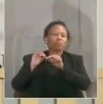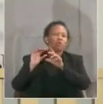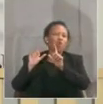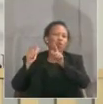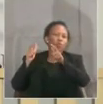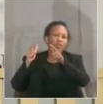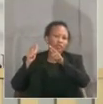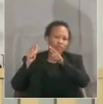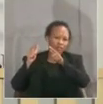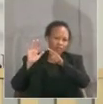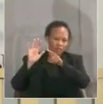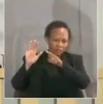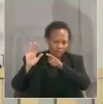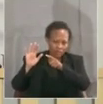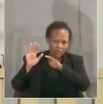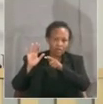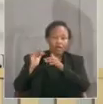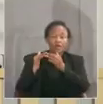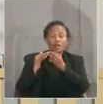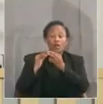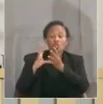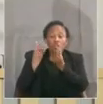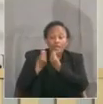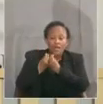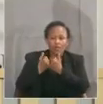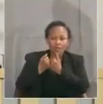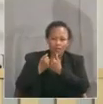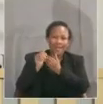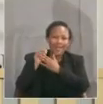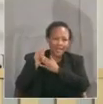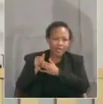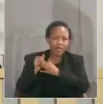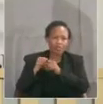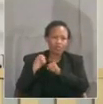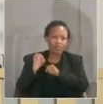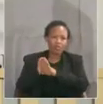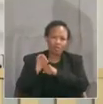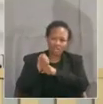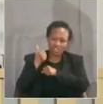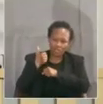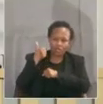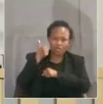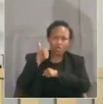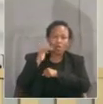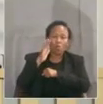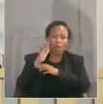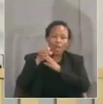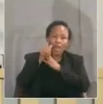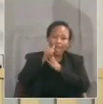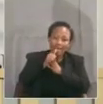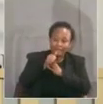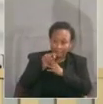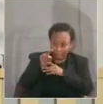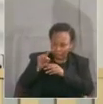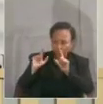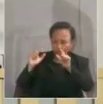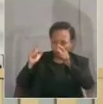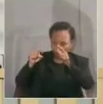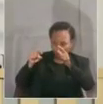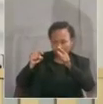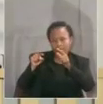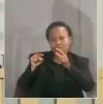the leader of the operation, will report then to the national steering committee